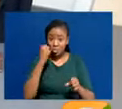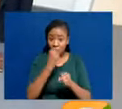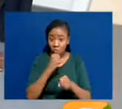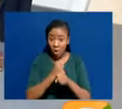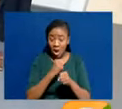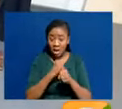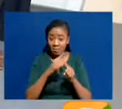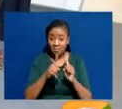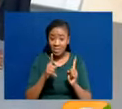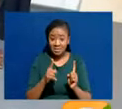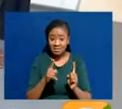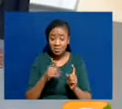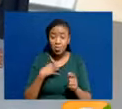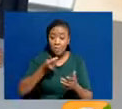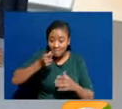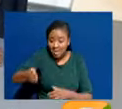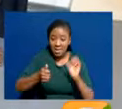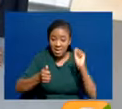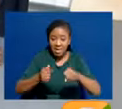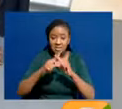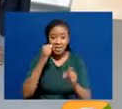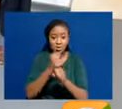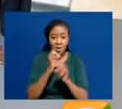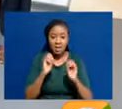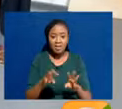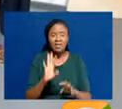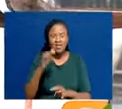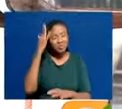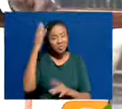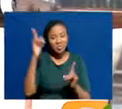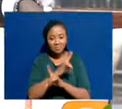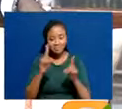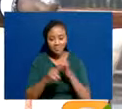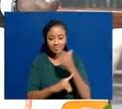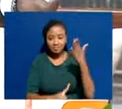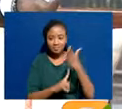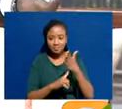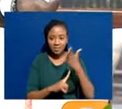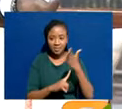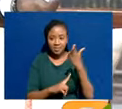gone? According to me, because of digitizing, because